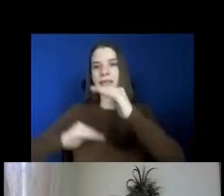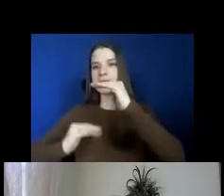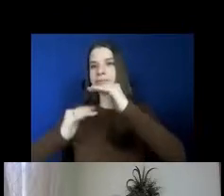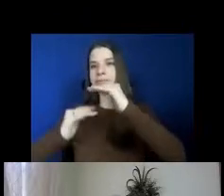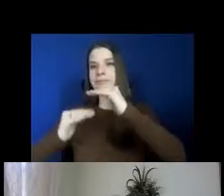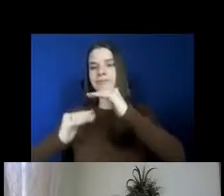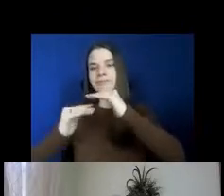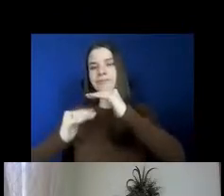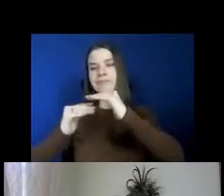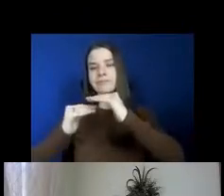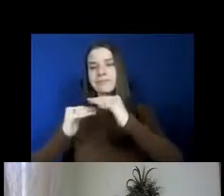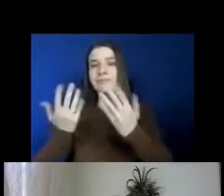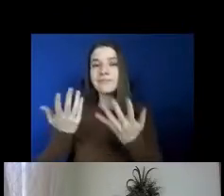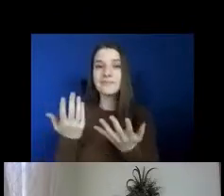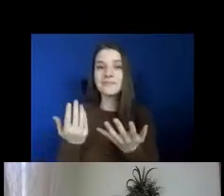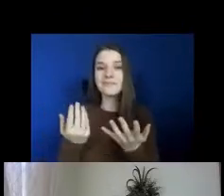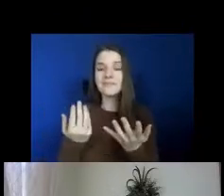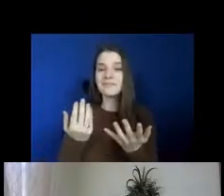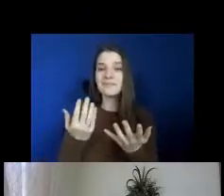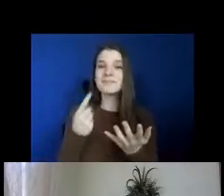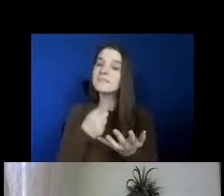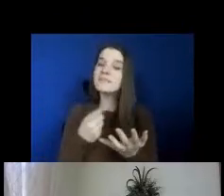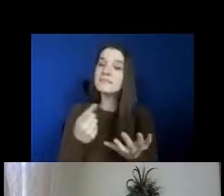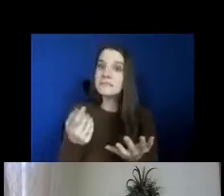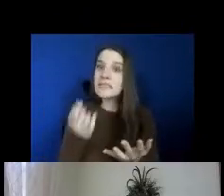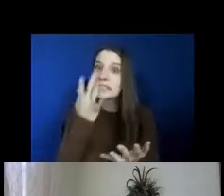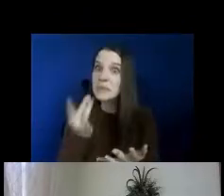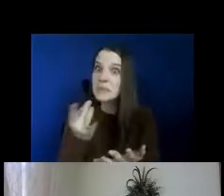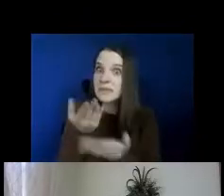rate. And this was an interesting